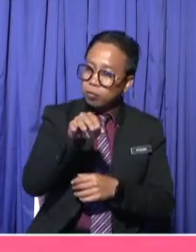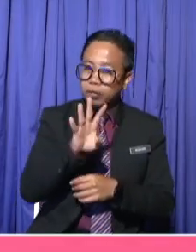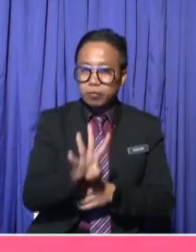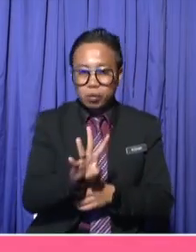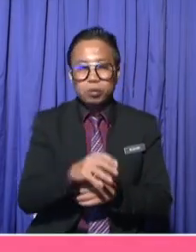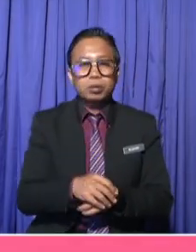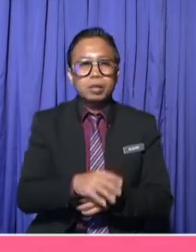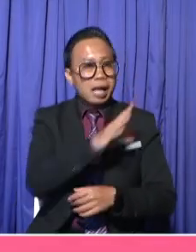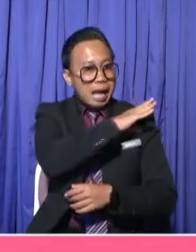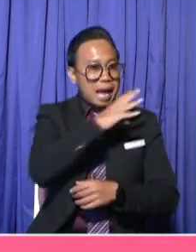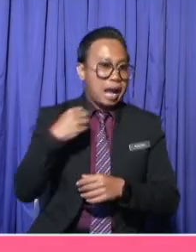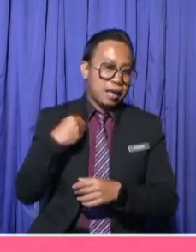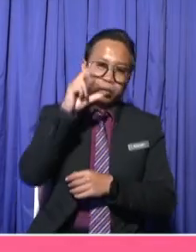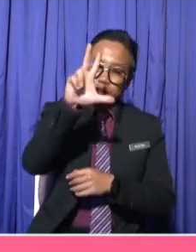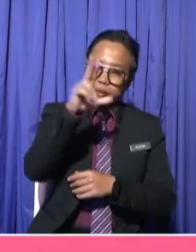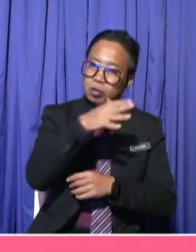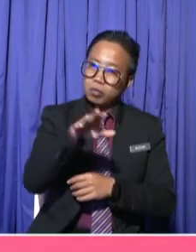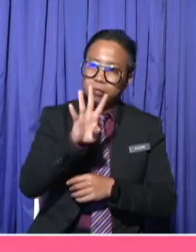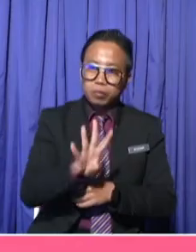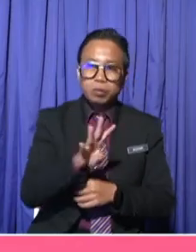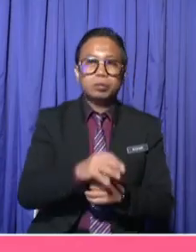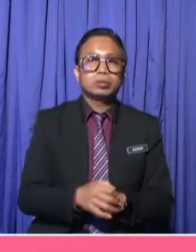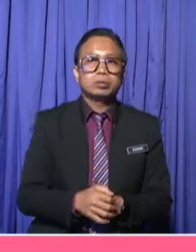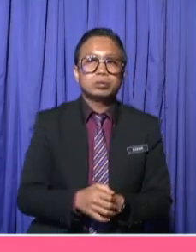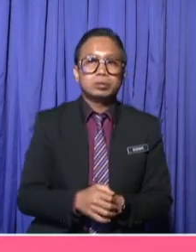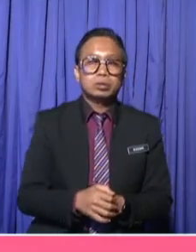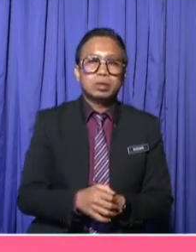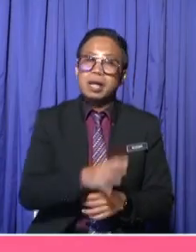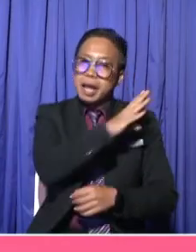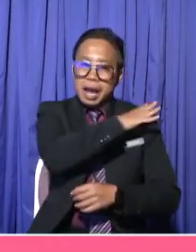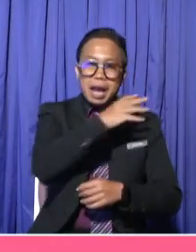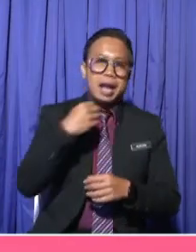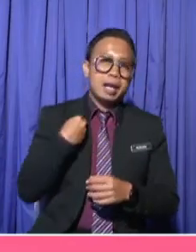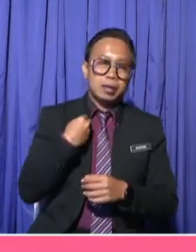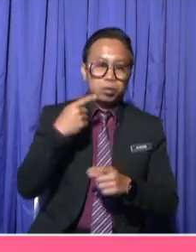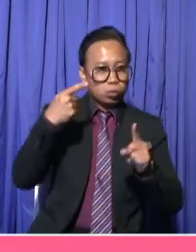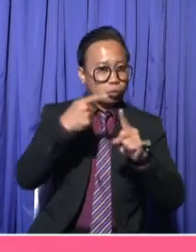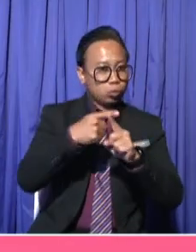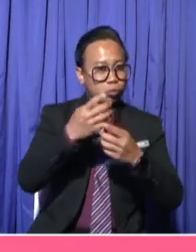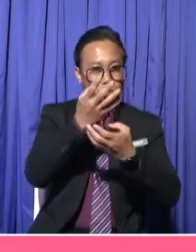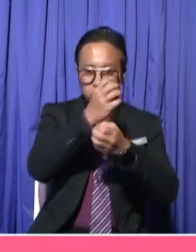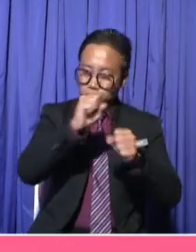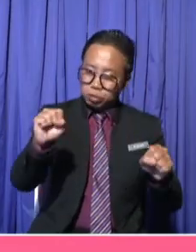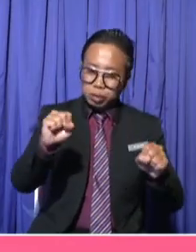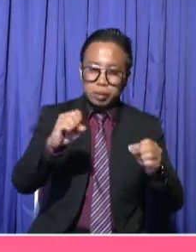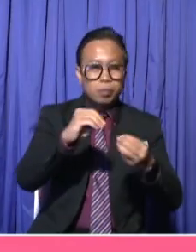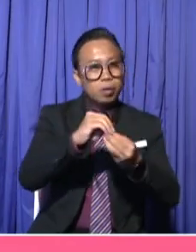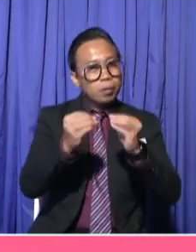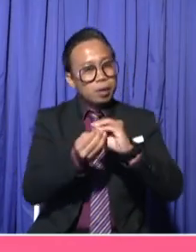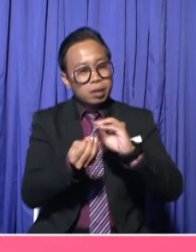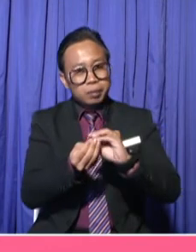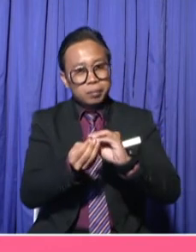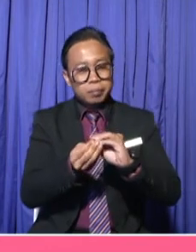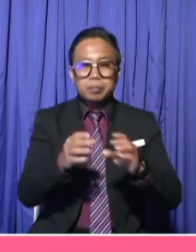2/4 and 3/4, and to solve problems